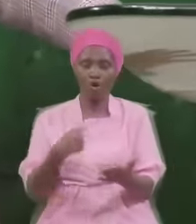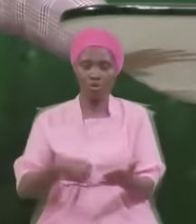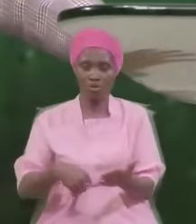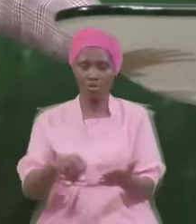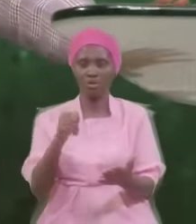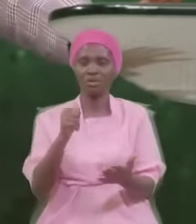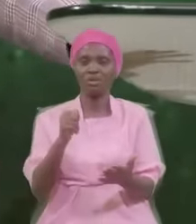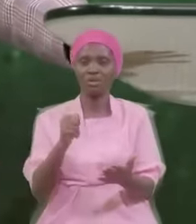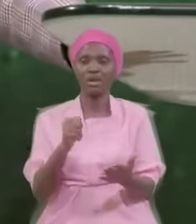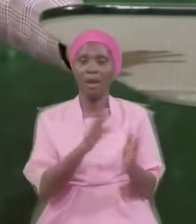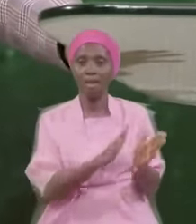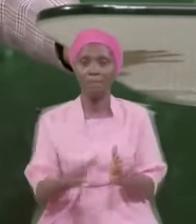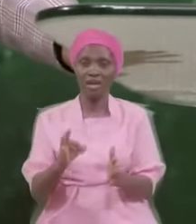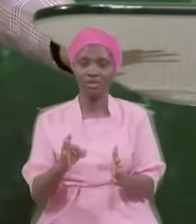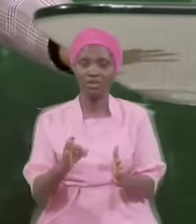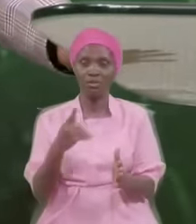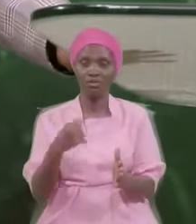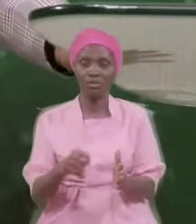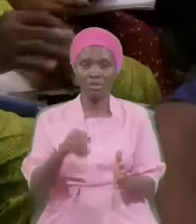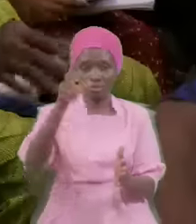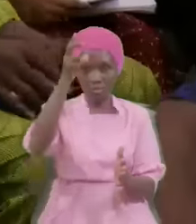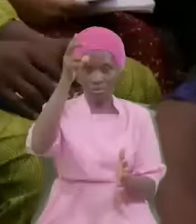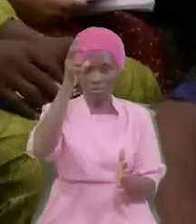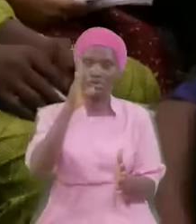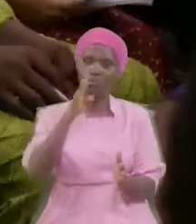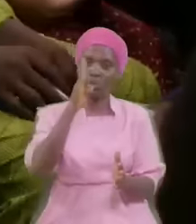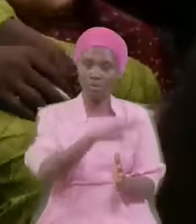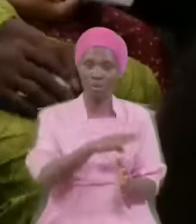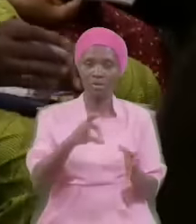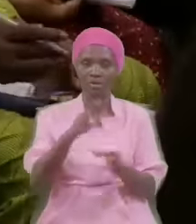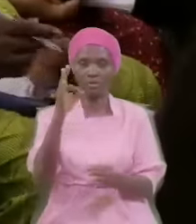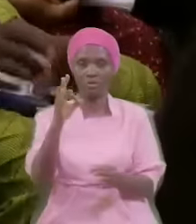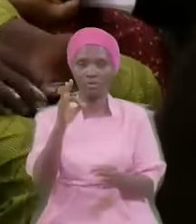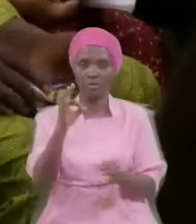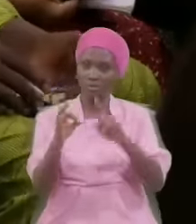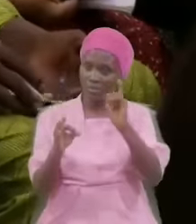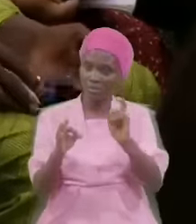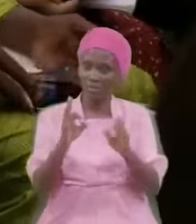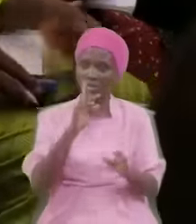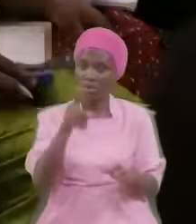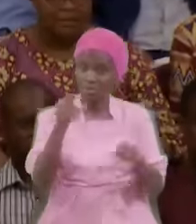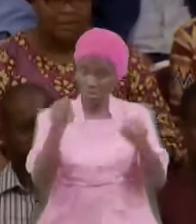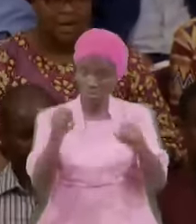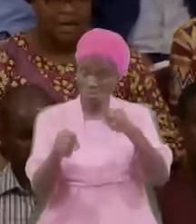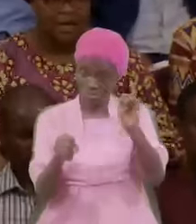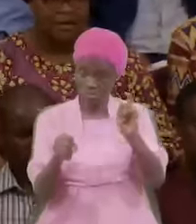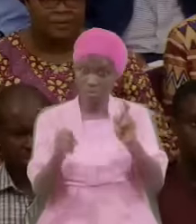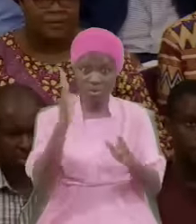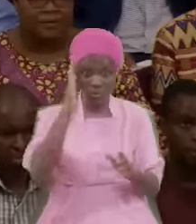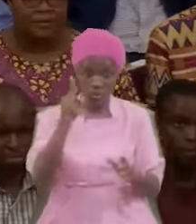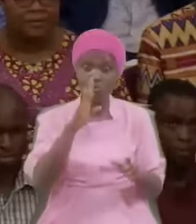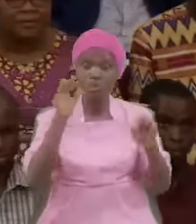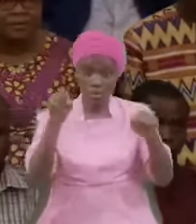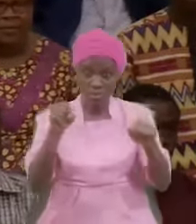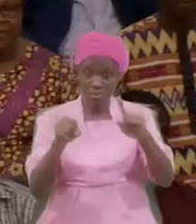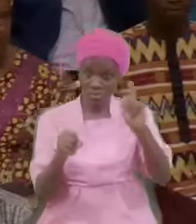wicked. Are you able? Will you be able? With